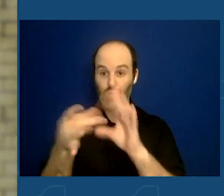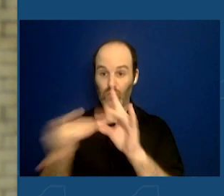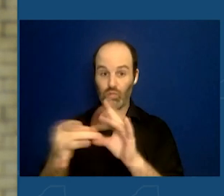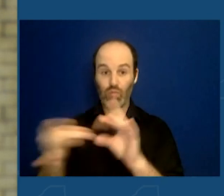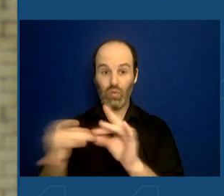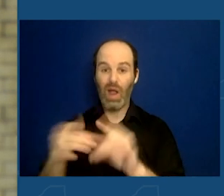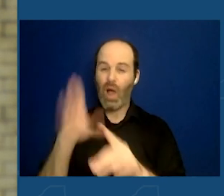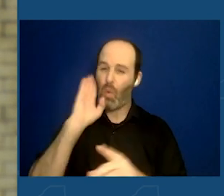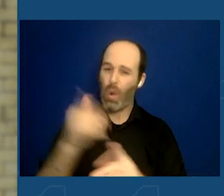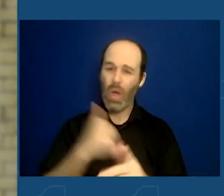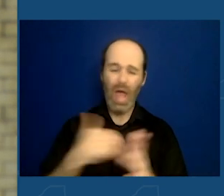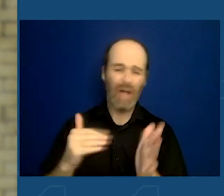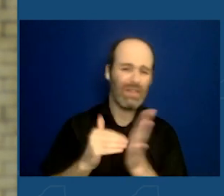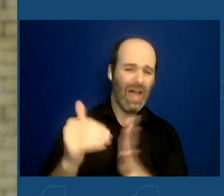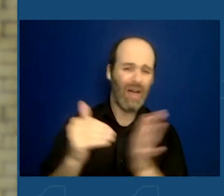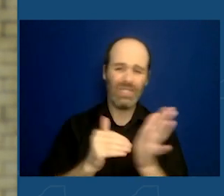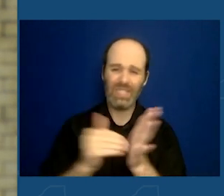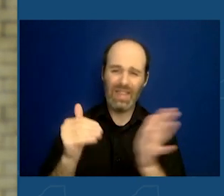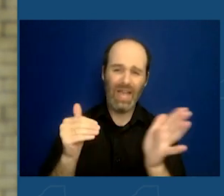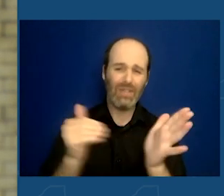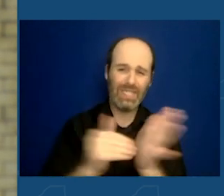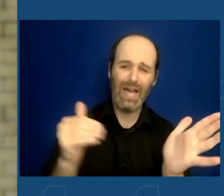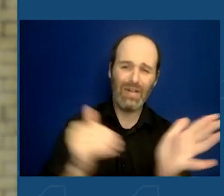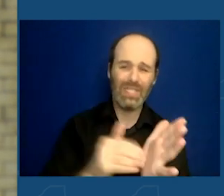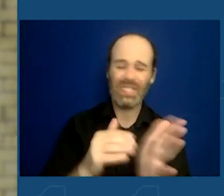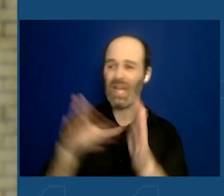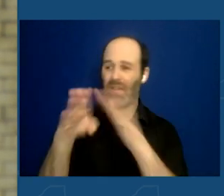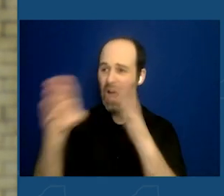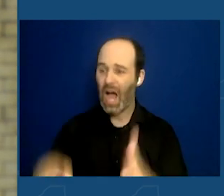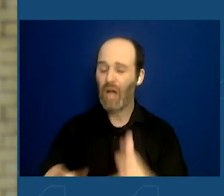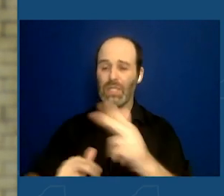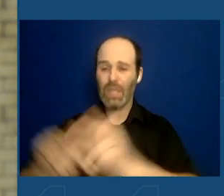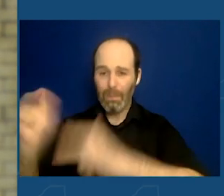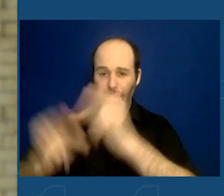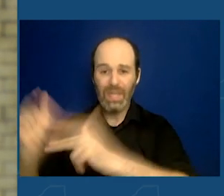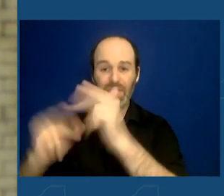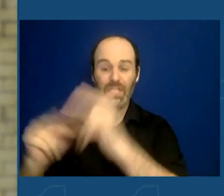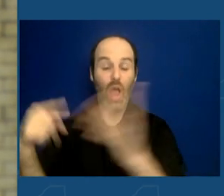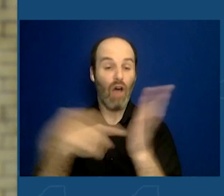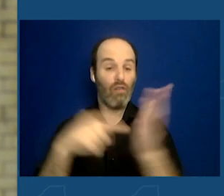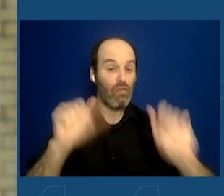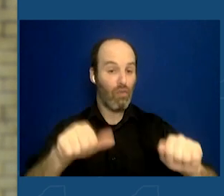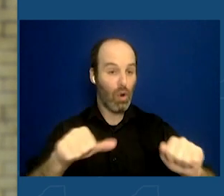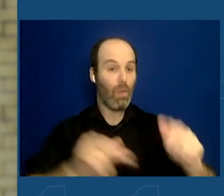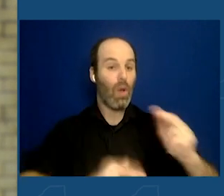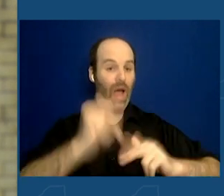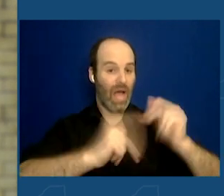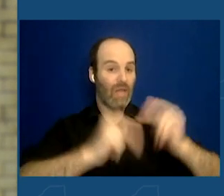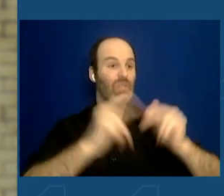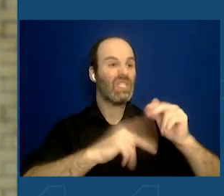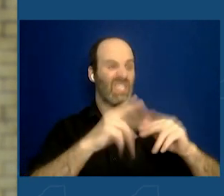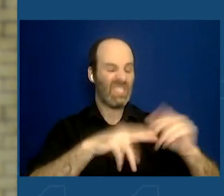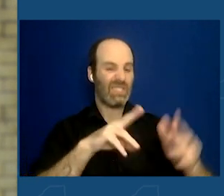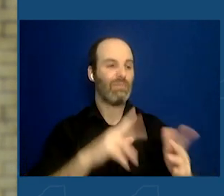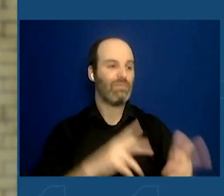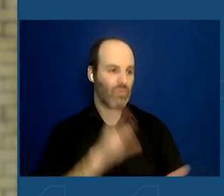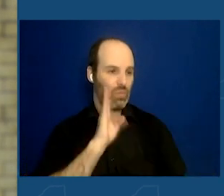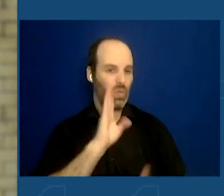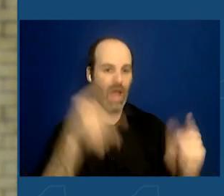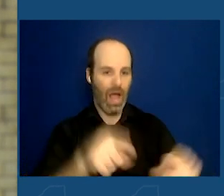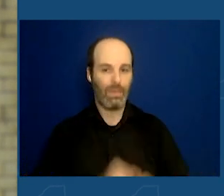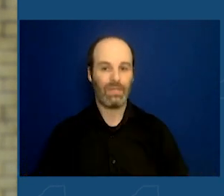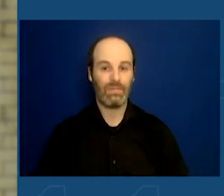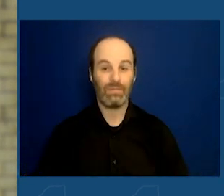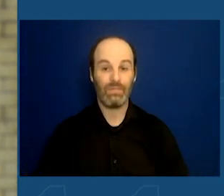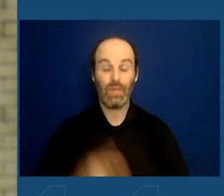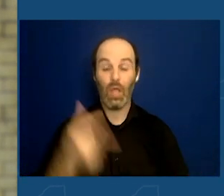of housing units built, are going to get affordable units built. That's what's important. The Gowanus rezoning is going to